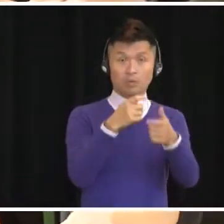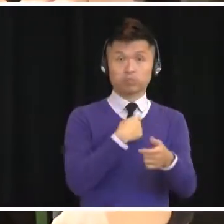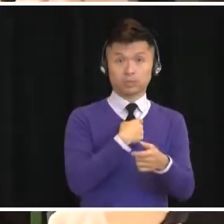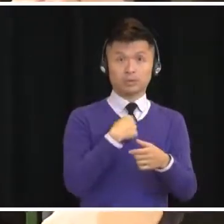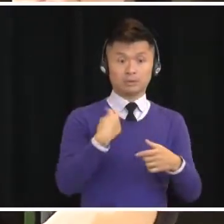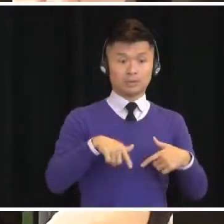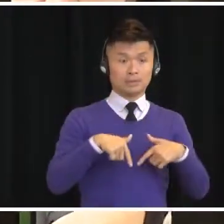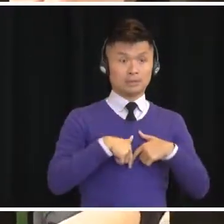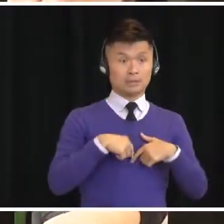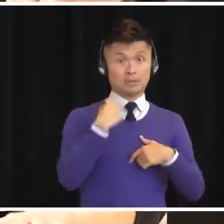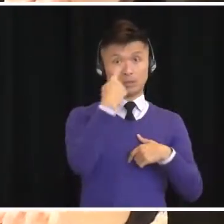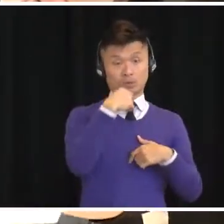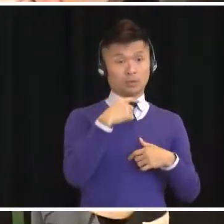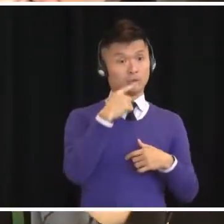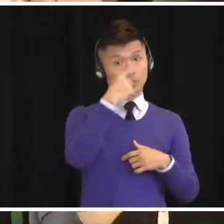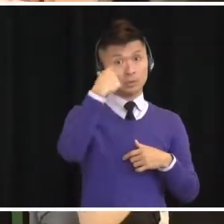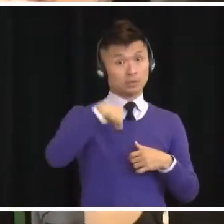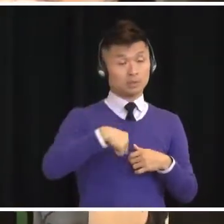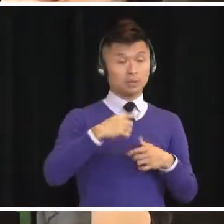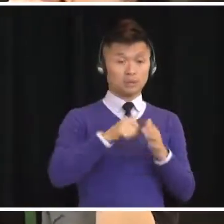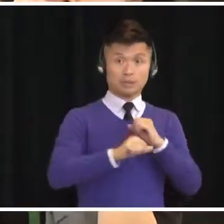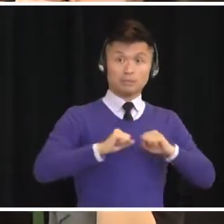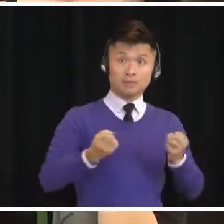more diverse questions.